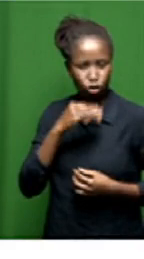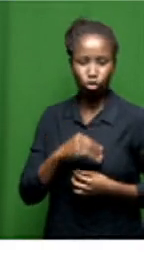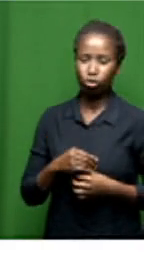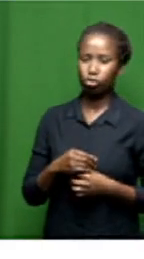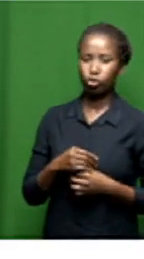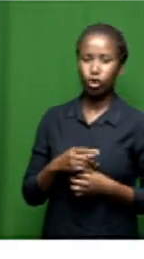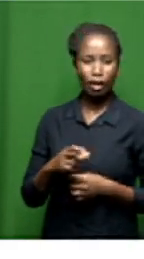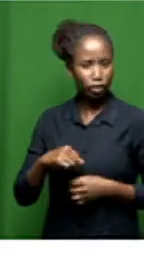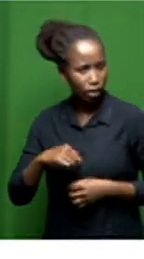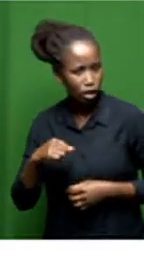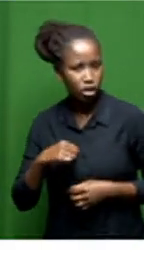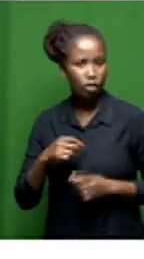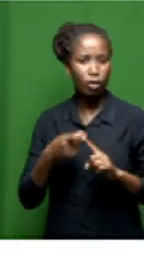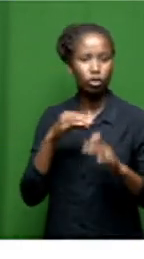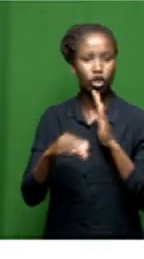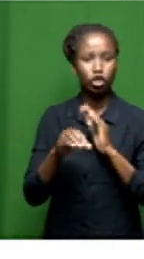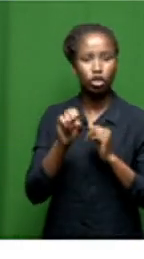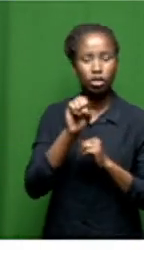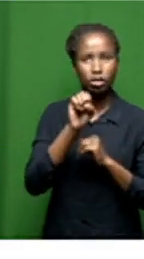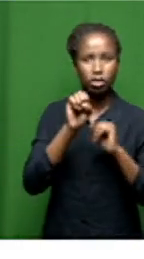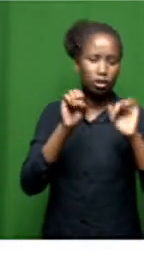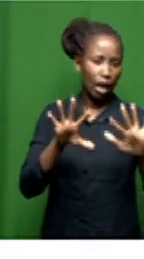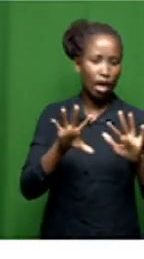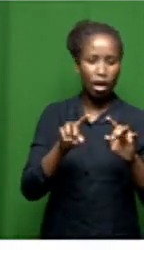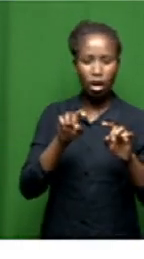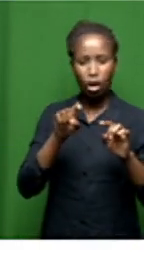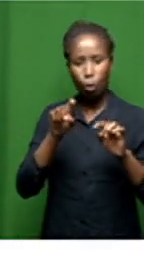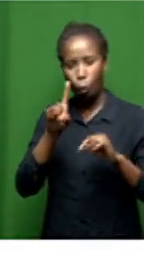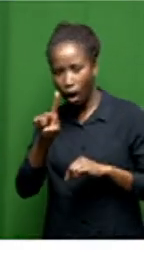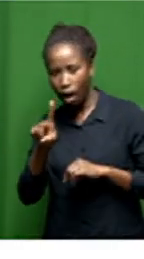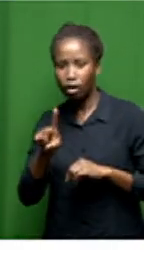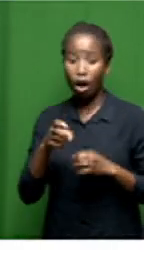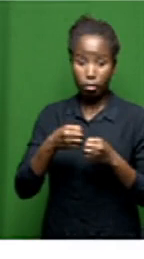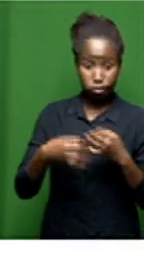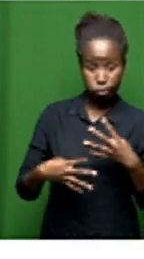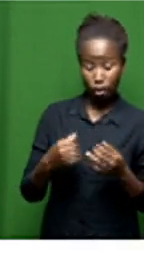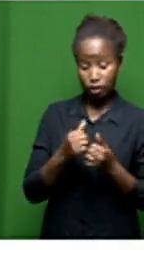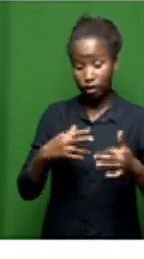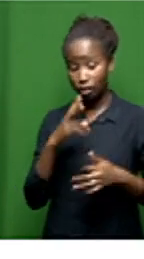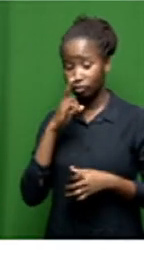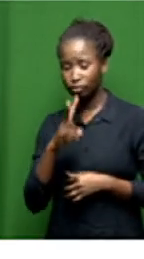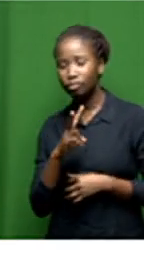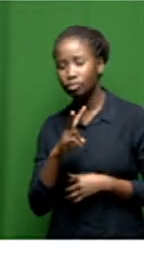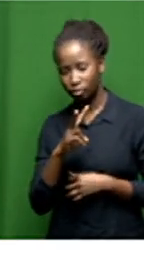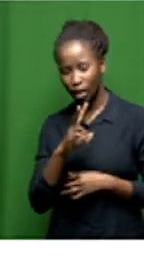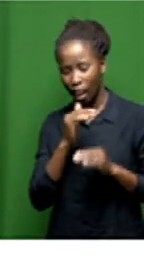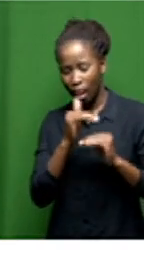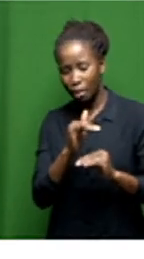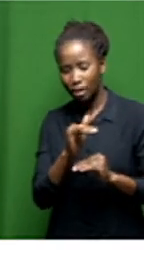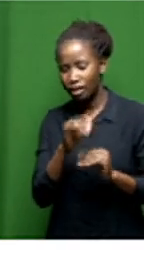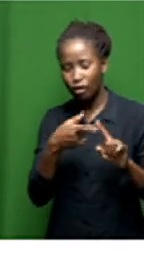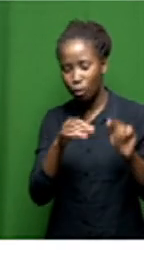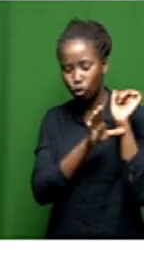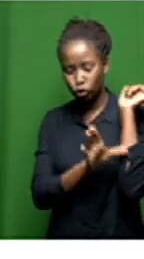are section 12.1 or section 10. Then you start looking at what are the limitations on those